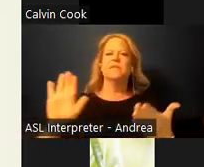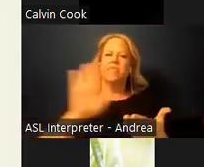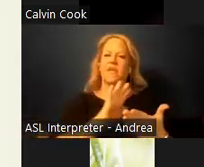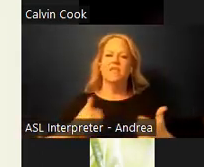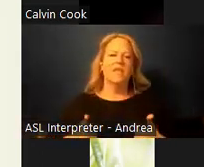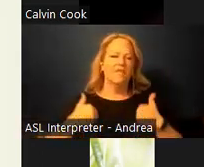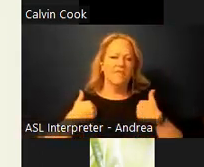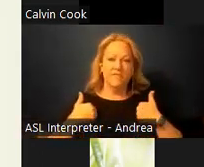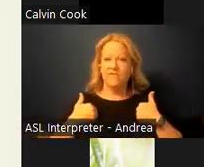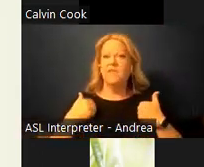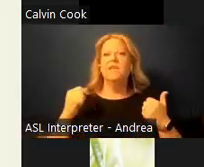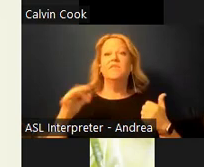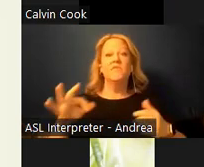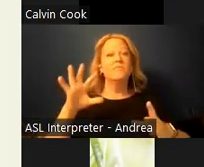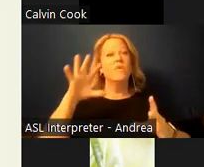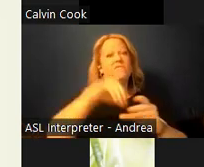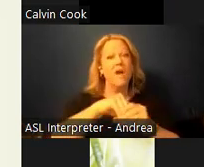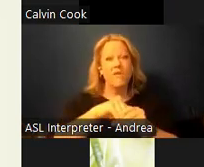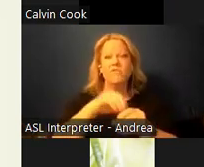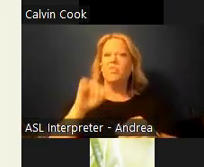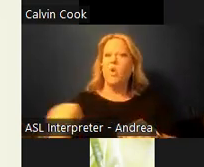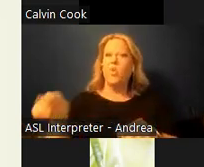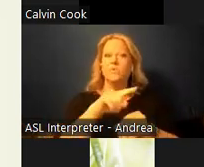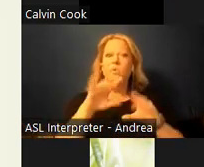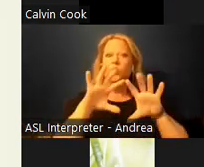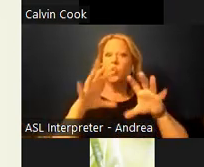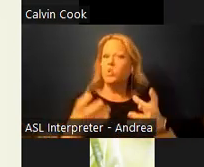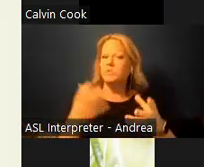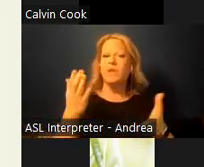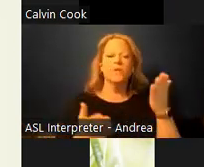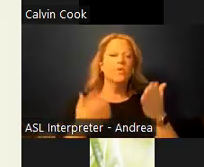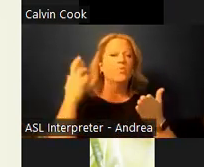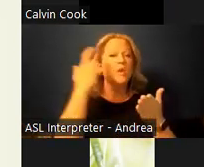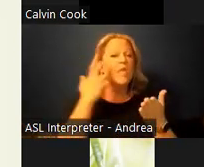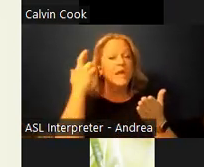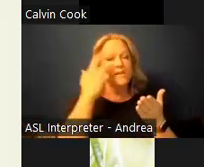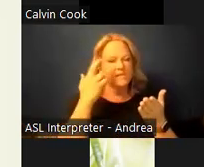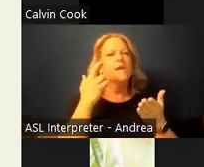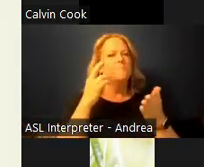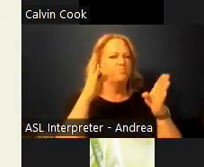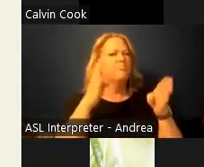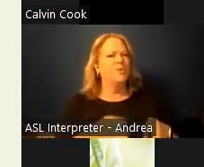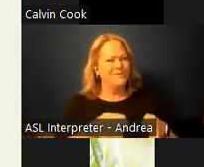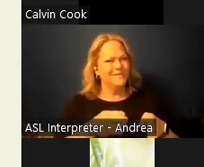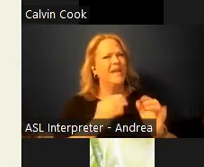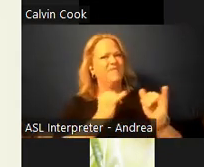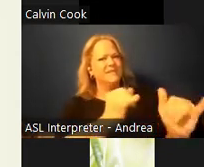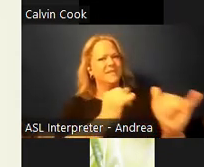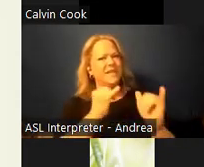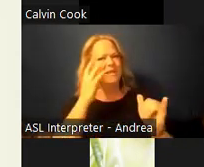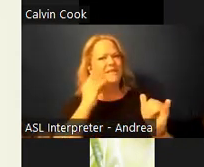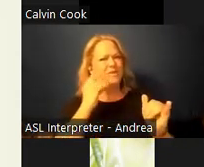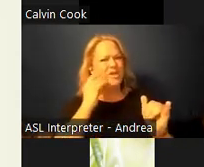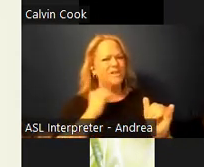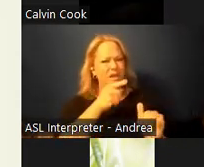self-advocacy groups, the more you realize that maybe somebody's going through the same thing that you're going through, like for instance, finding